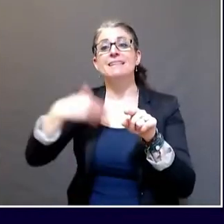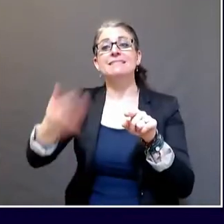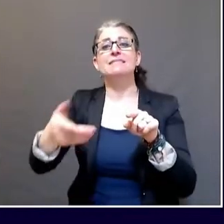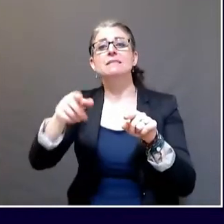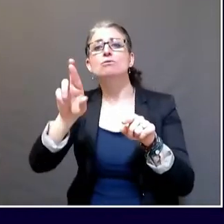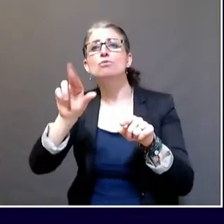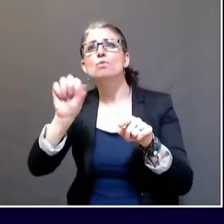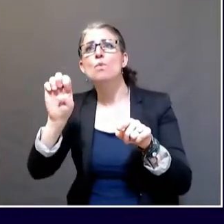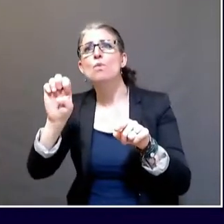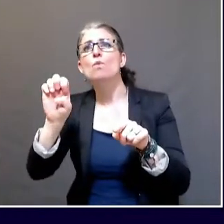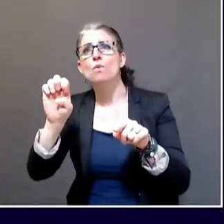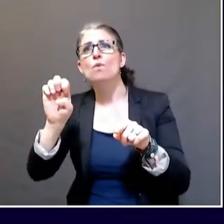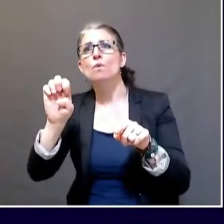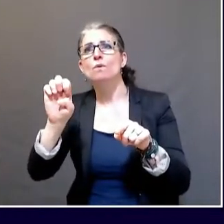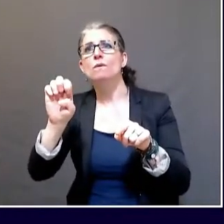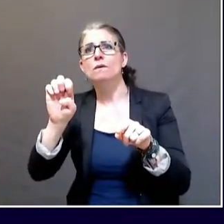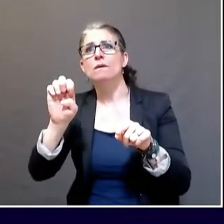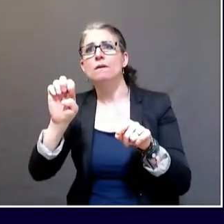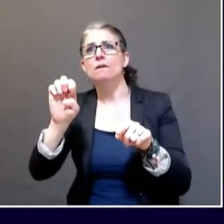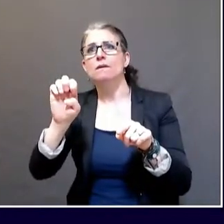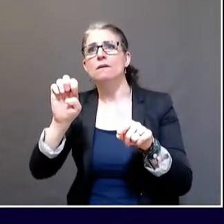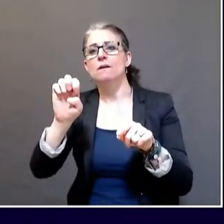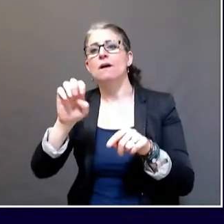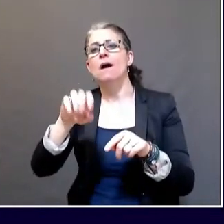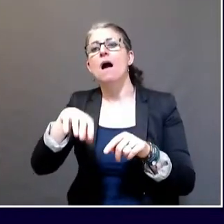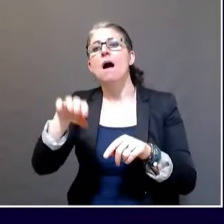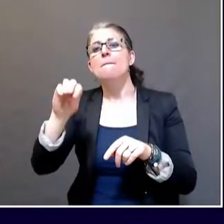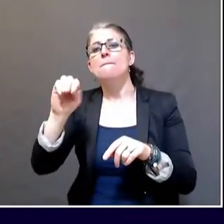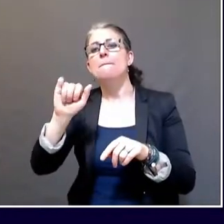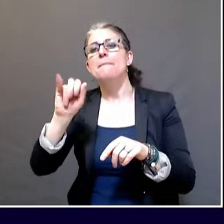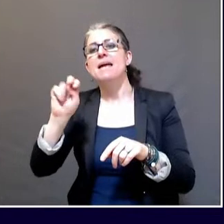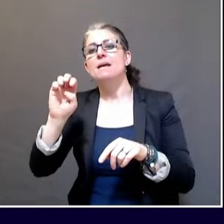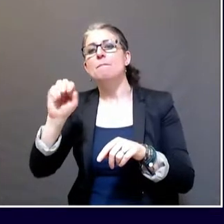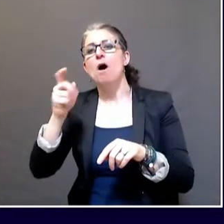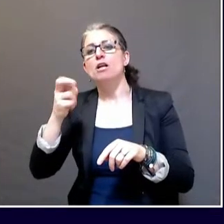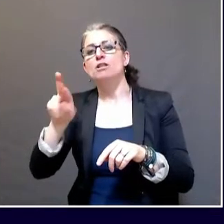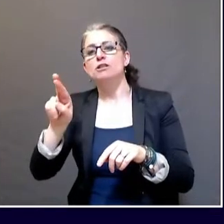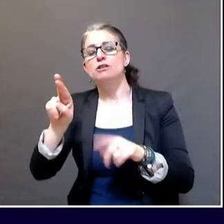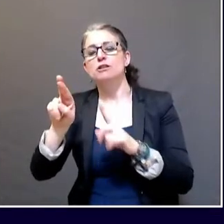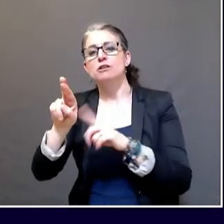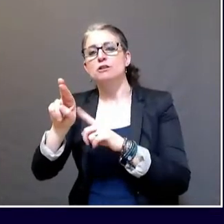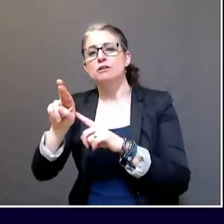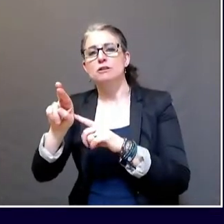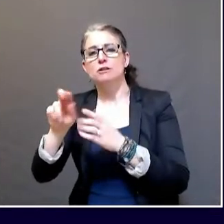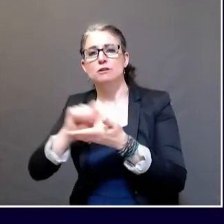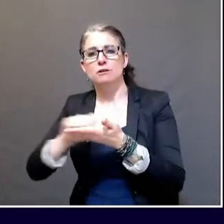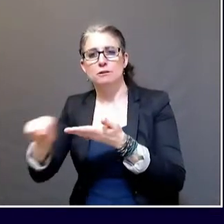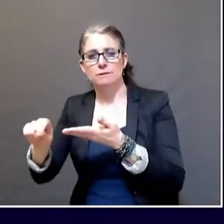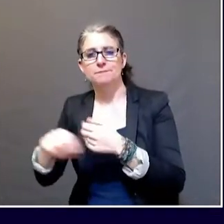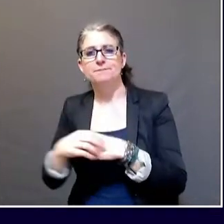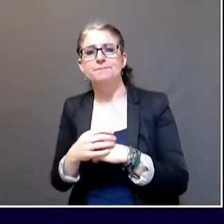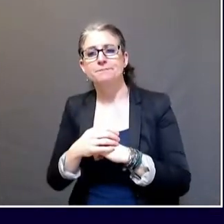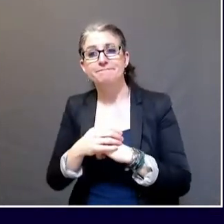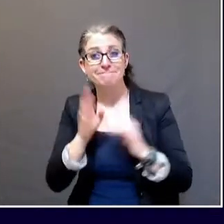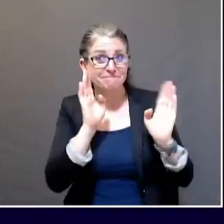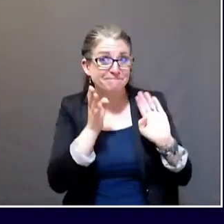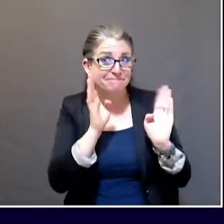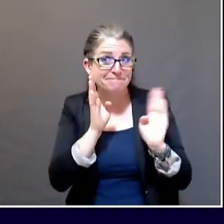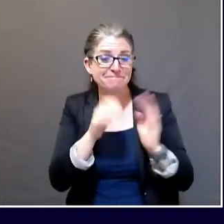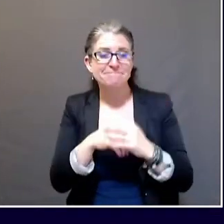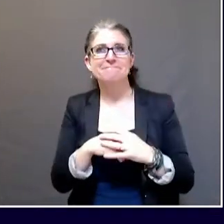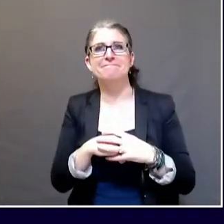Hello, thanks for taking my question today. I've heard some frustration from at least one county EMA director